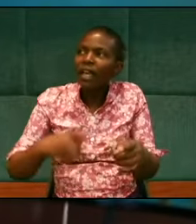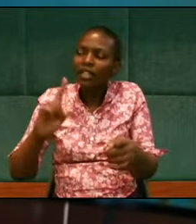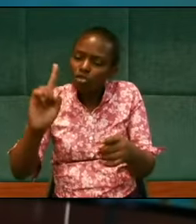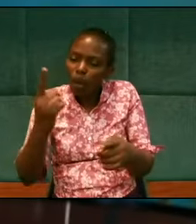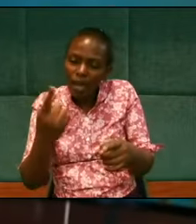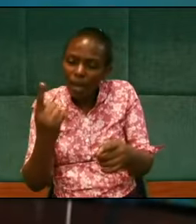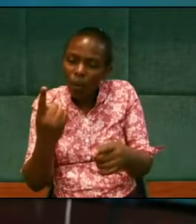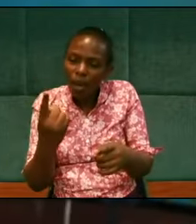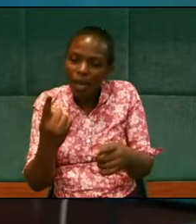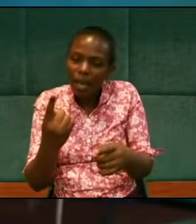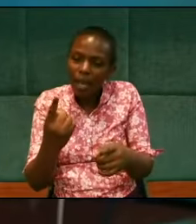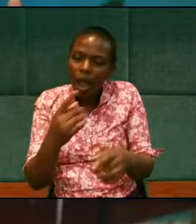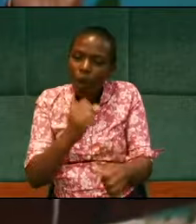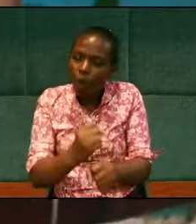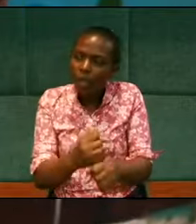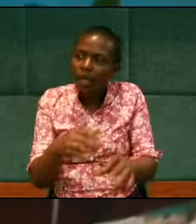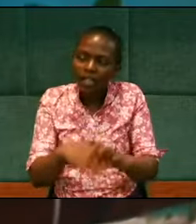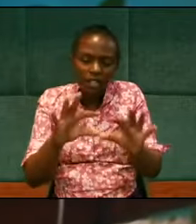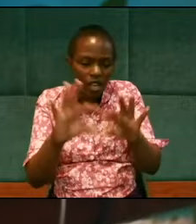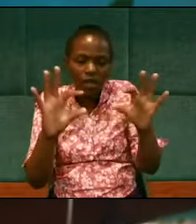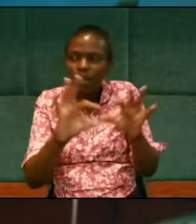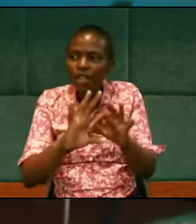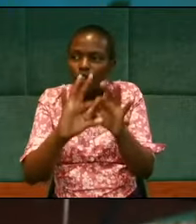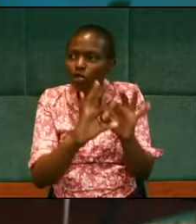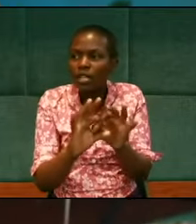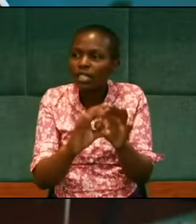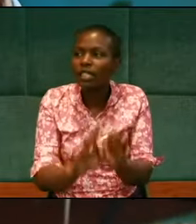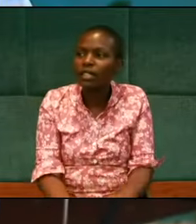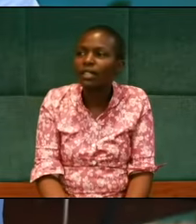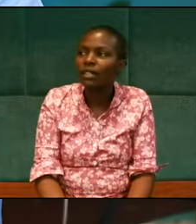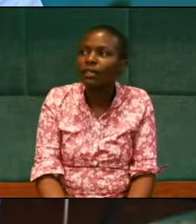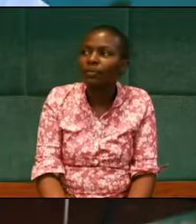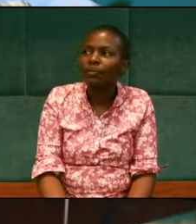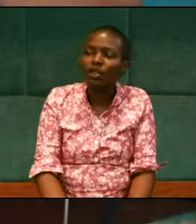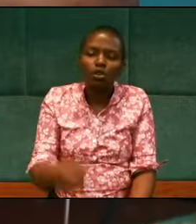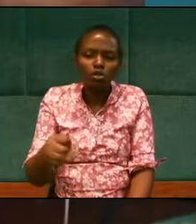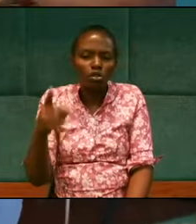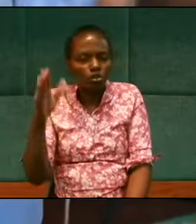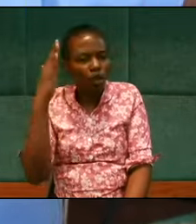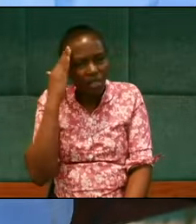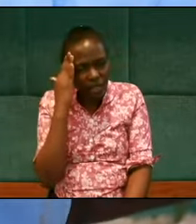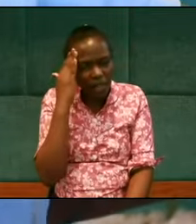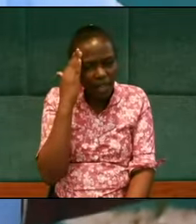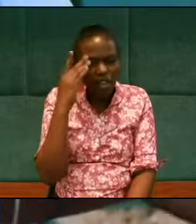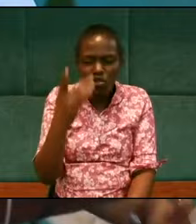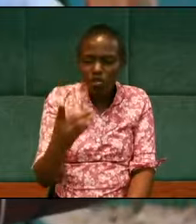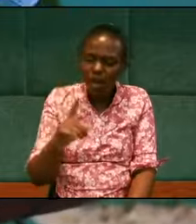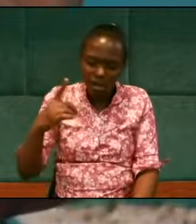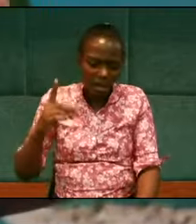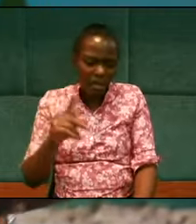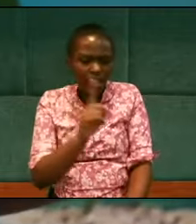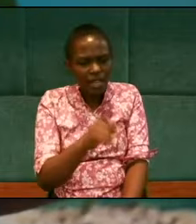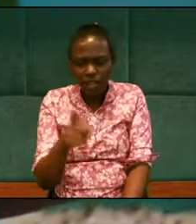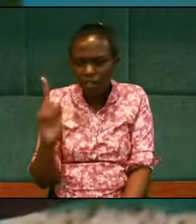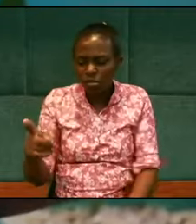functional unit is also the meaning when they say they become one flesh. So you're thinking, you have individual personalities, but as